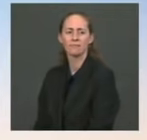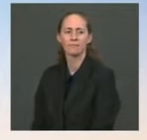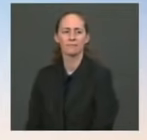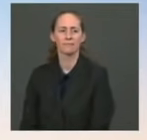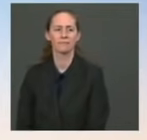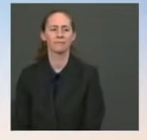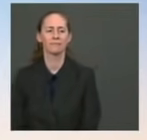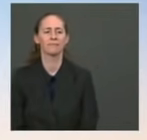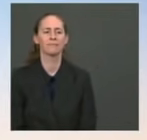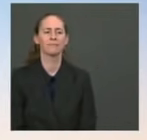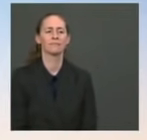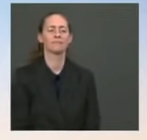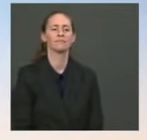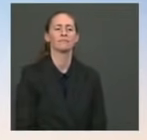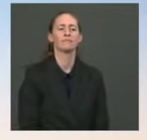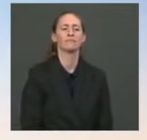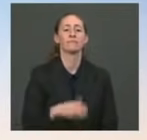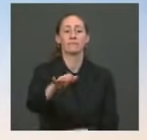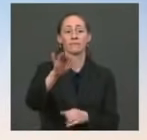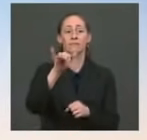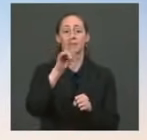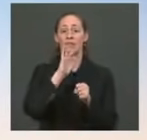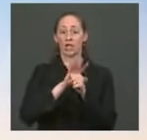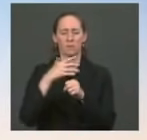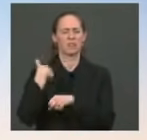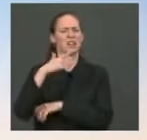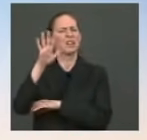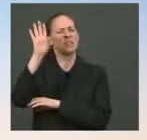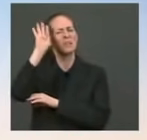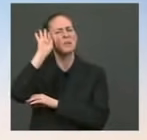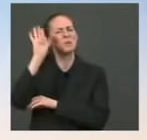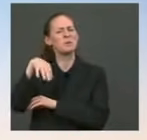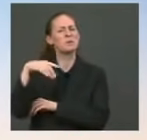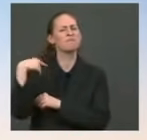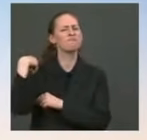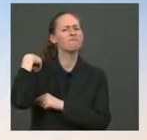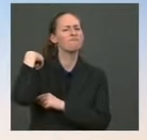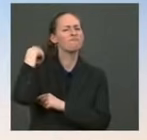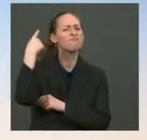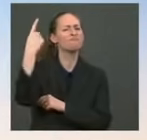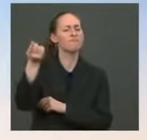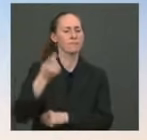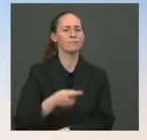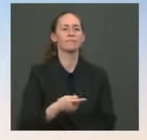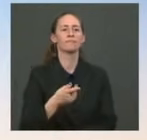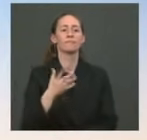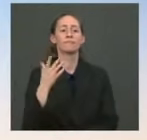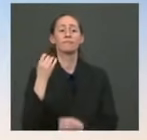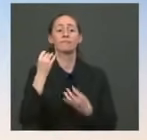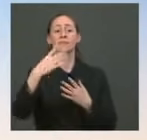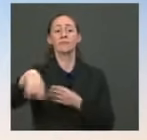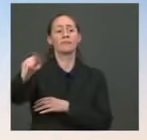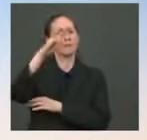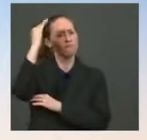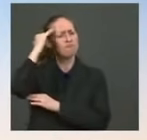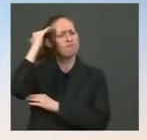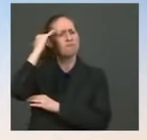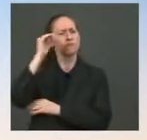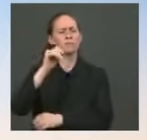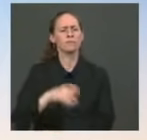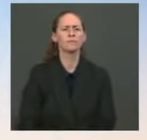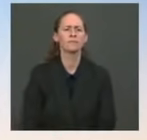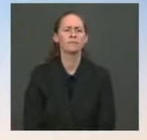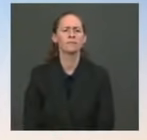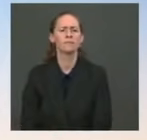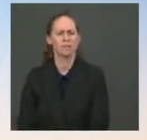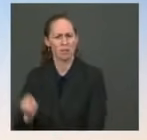what we have all known for some time and what millions and millions of people in the country know. And with Republicans pushing for